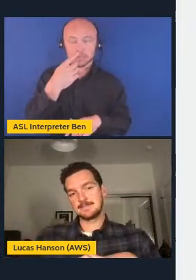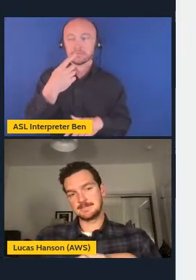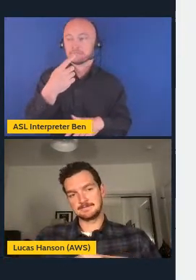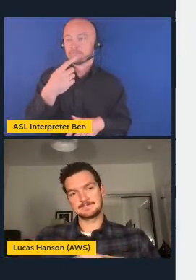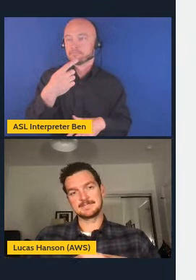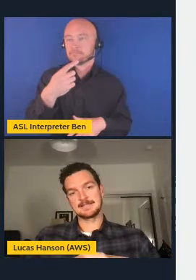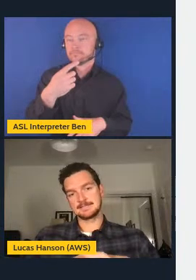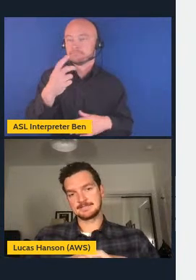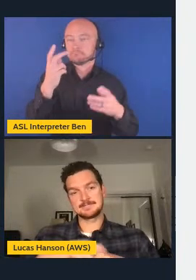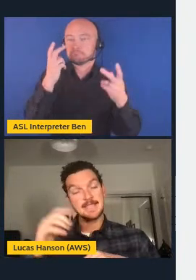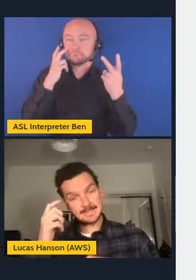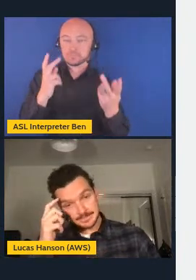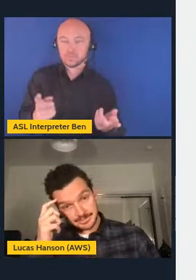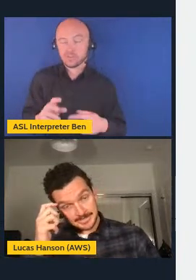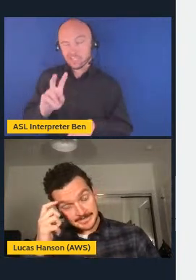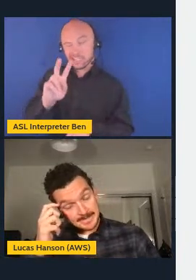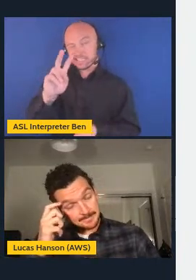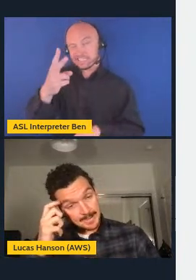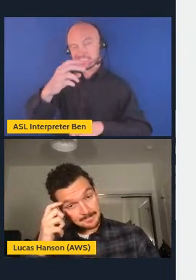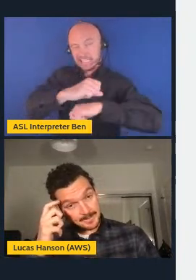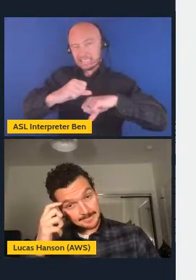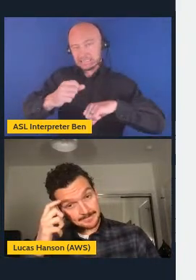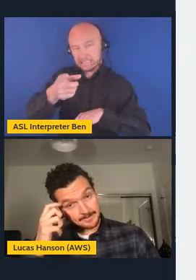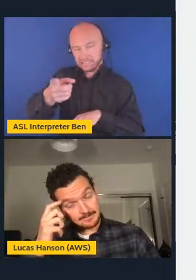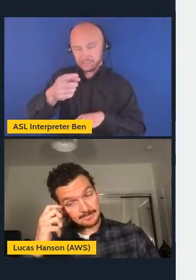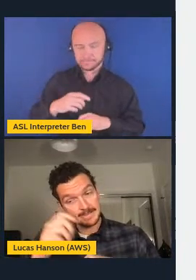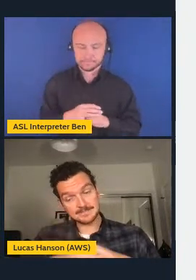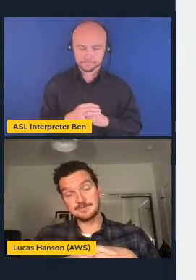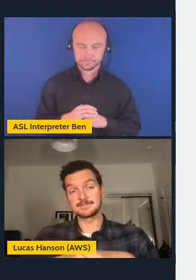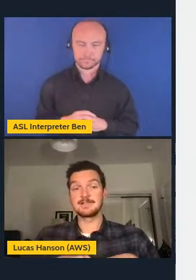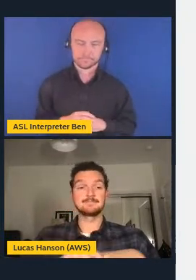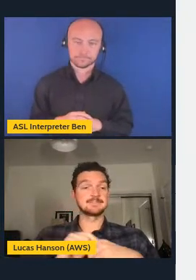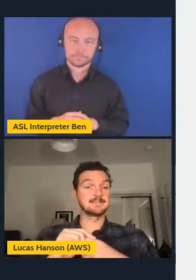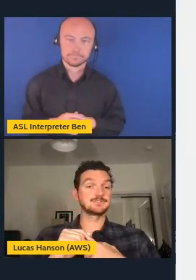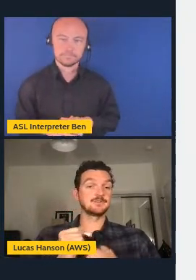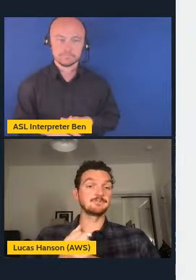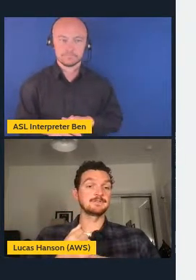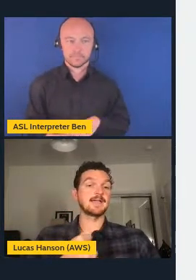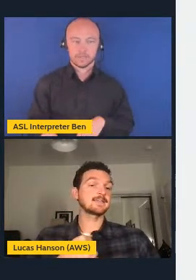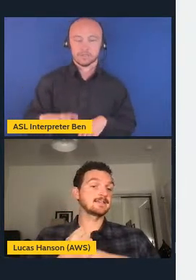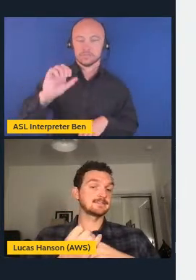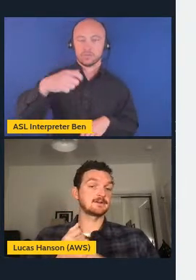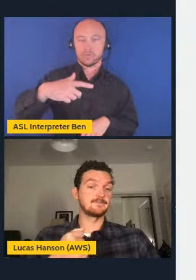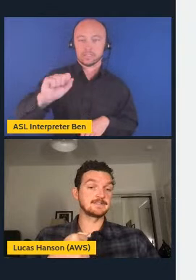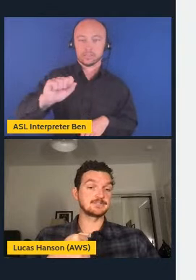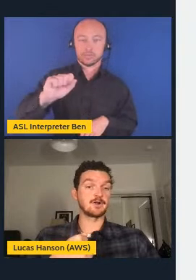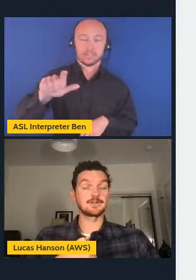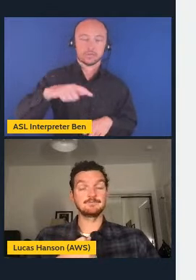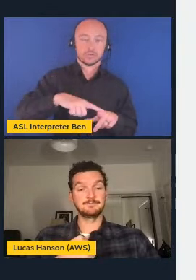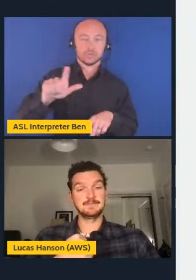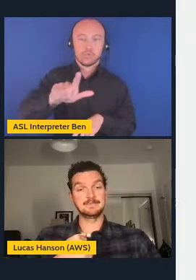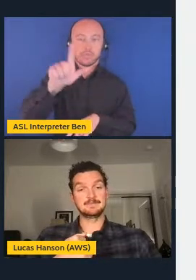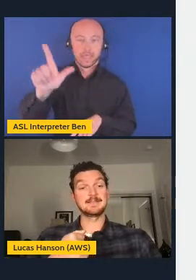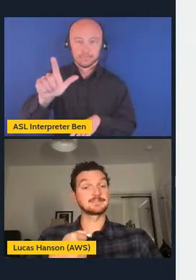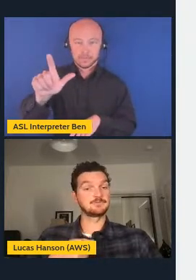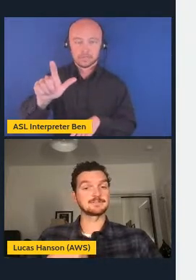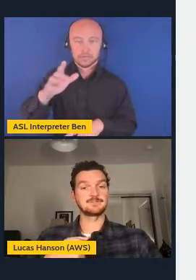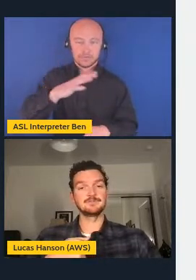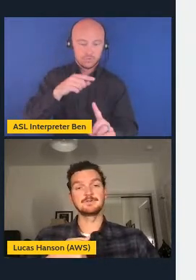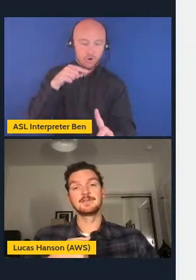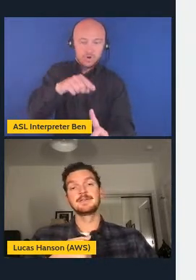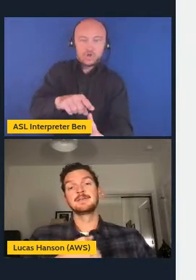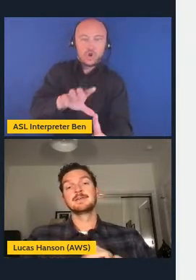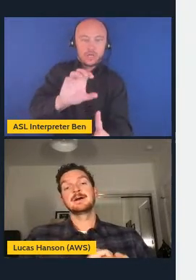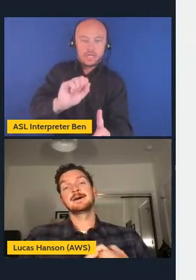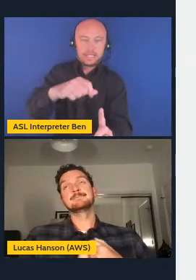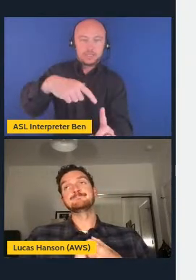at the second stage in the data pipeline, right, we have an SQS to Lambda stage. So in that case, our event target would be an SQS queue.